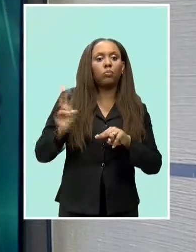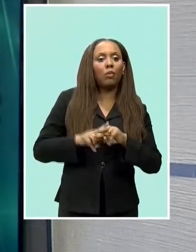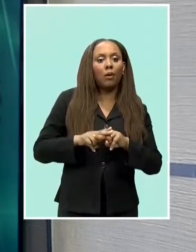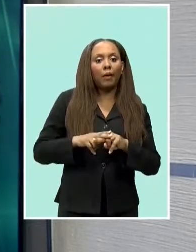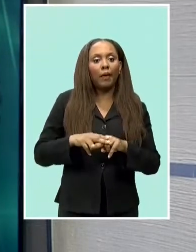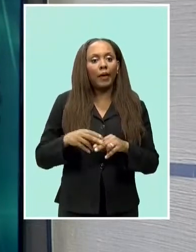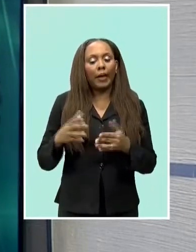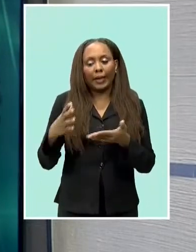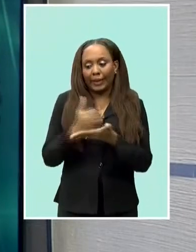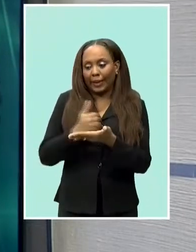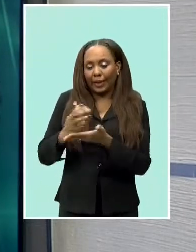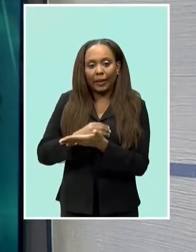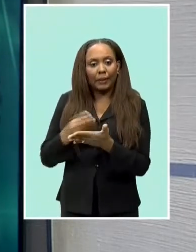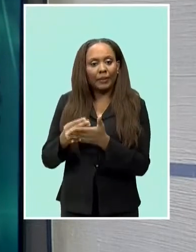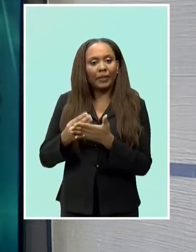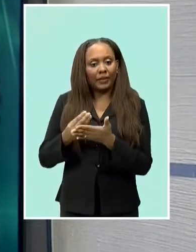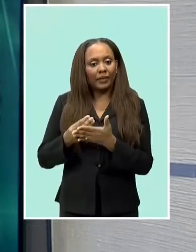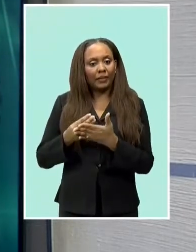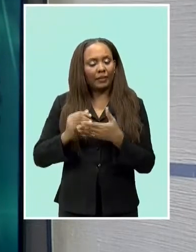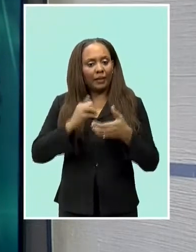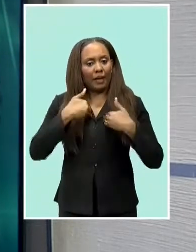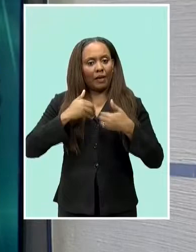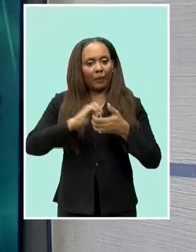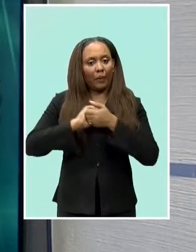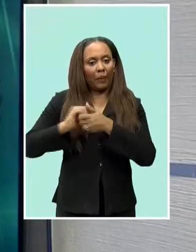to raise money for their families.